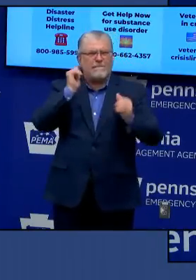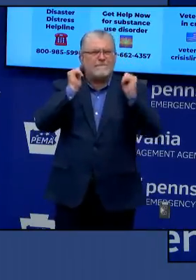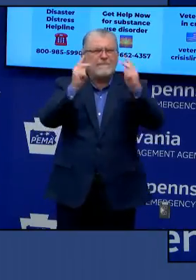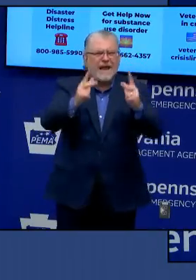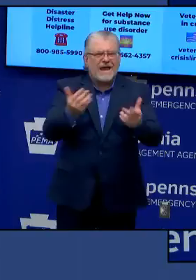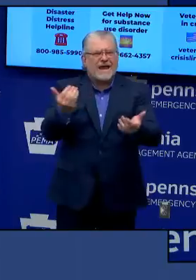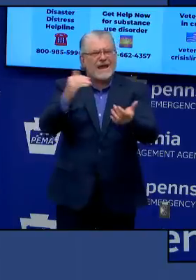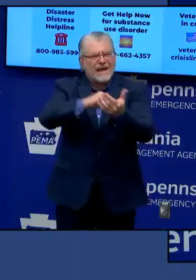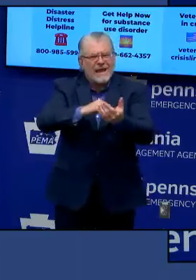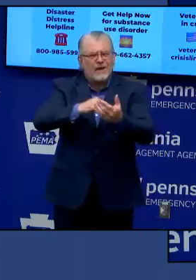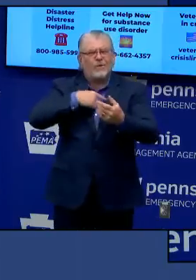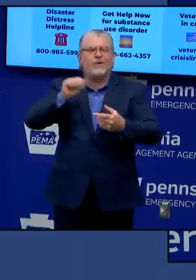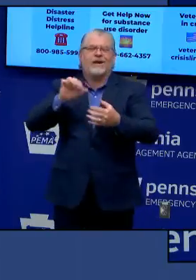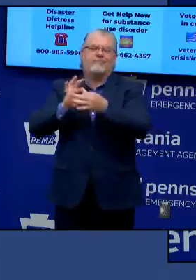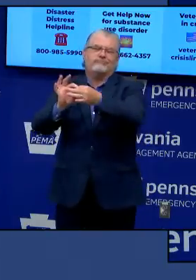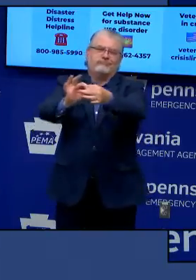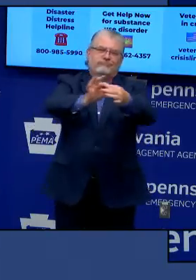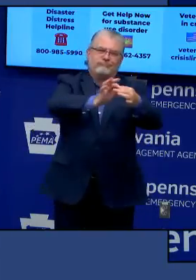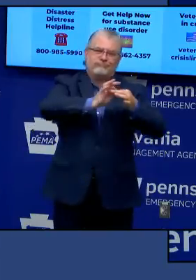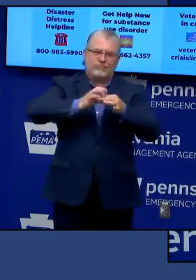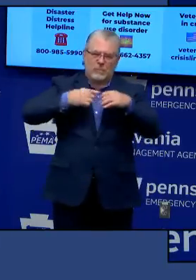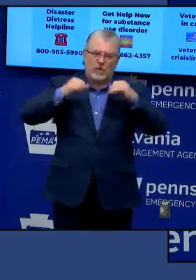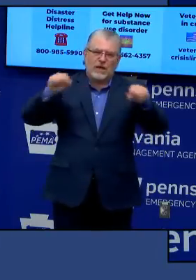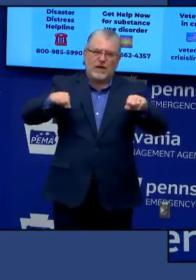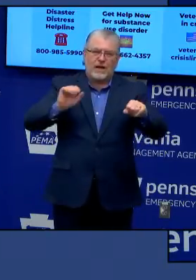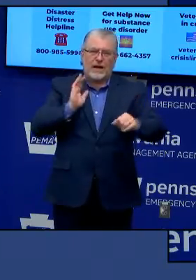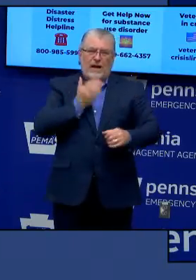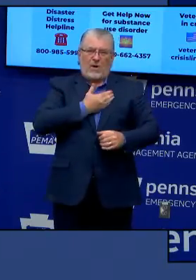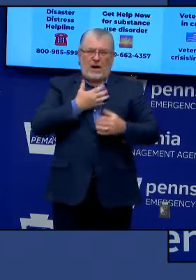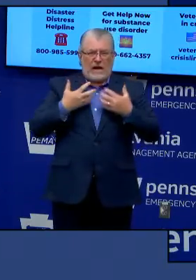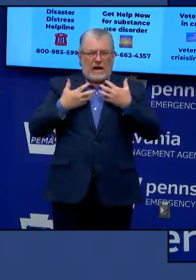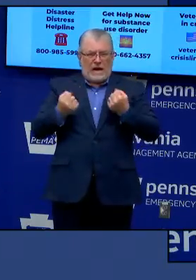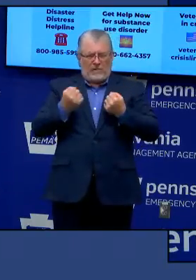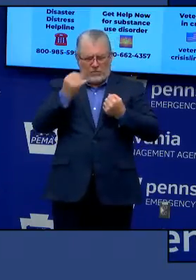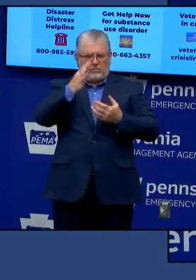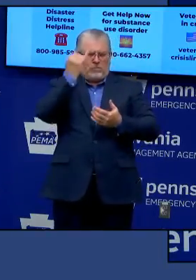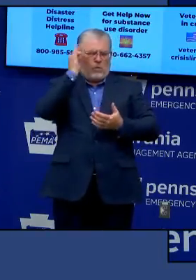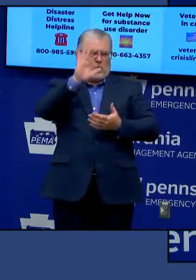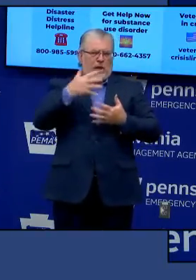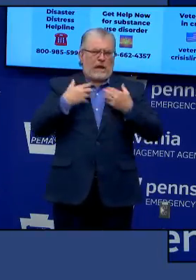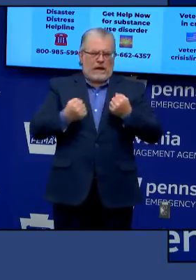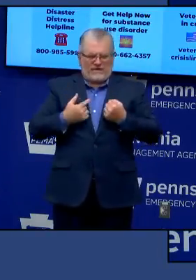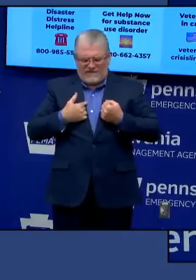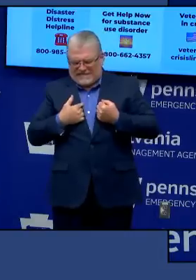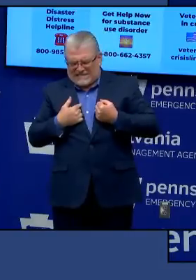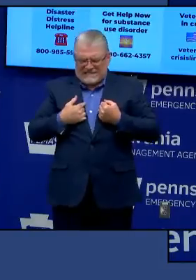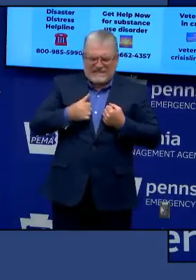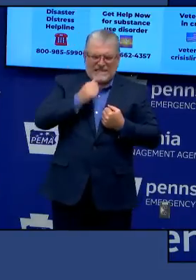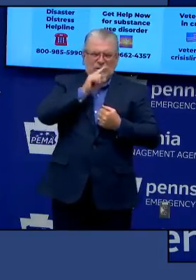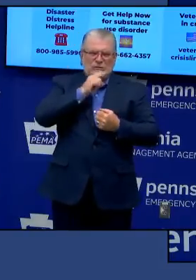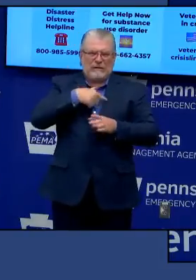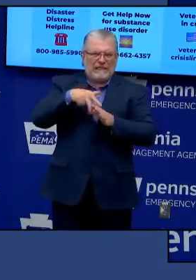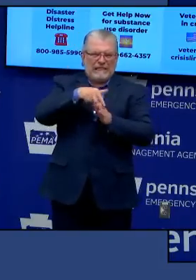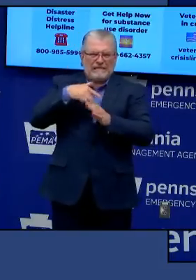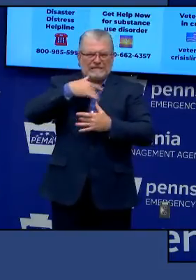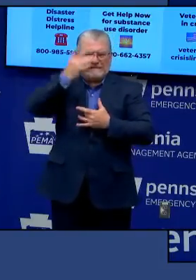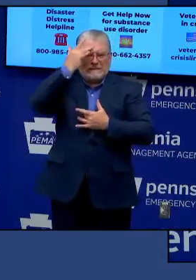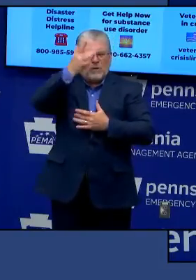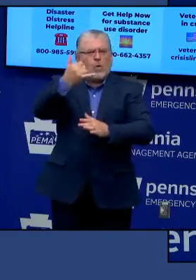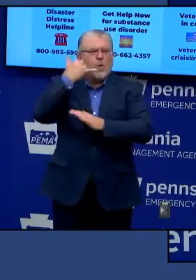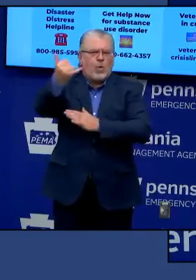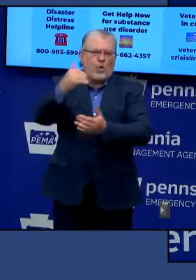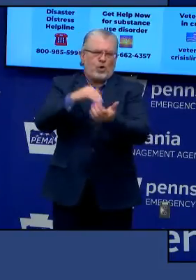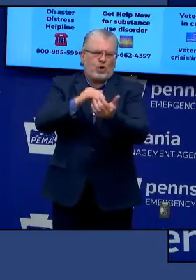questions about your health, please contact your health care provider. And if you need mental health resources because you or someone you